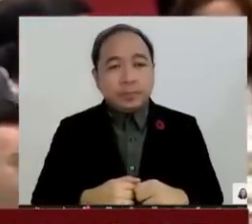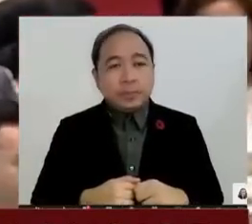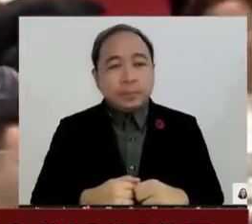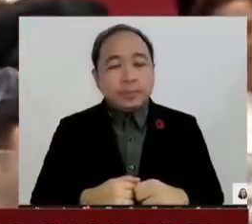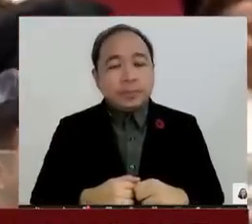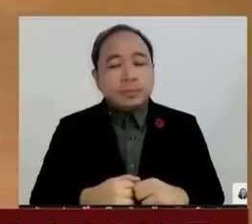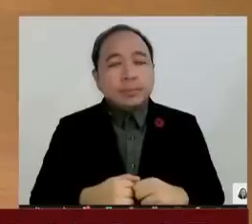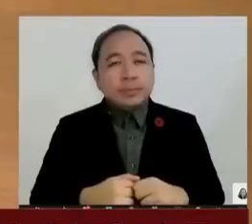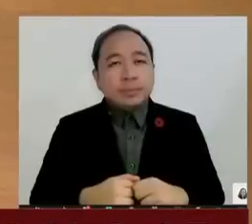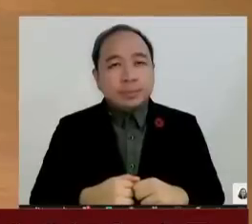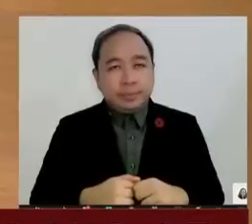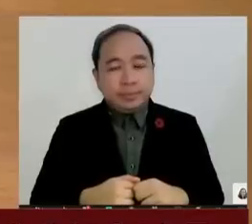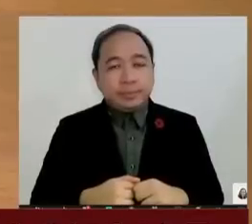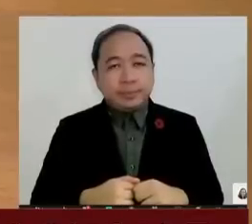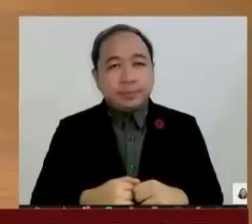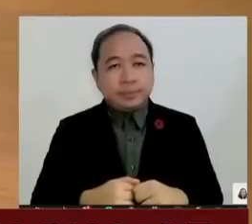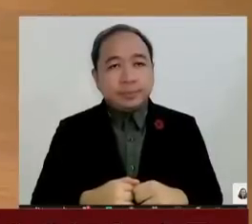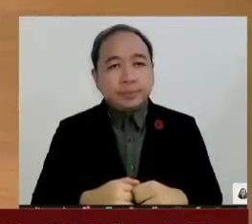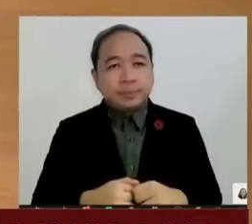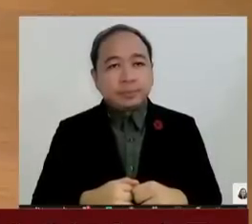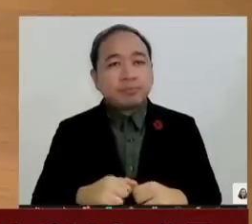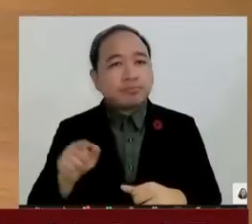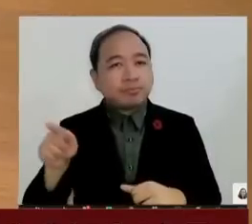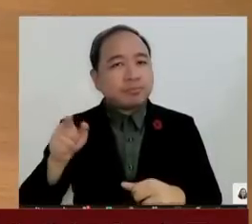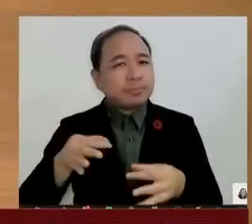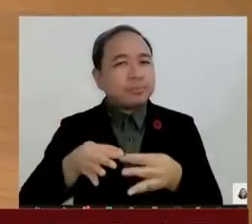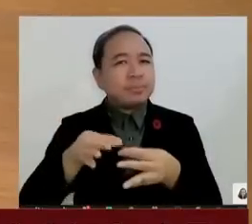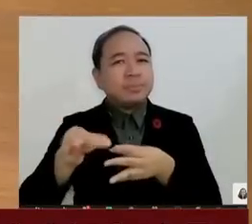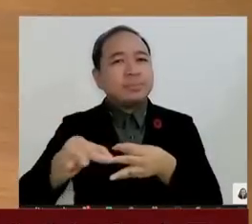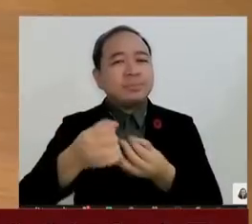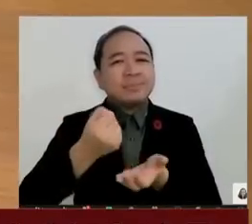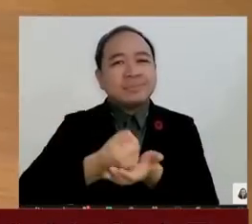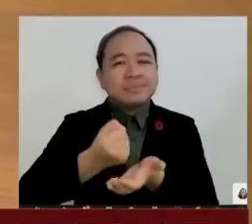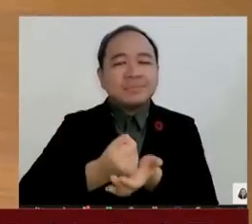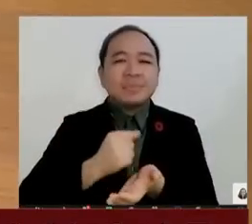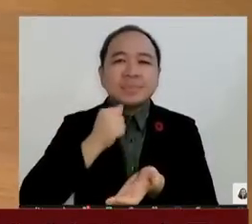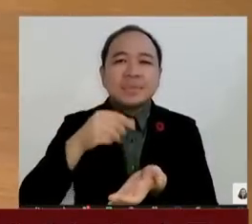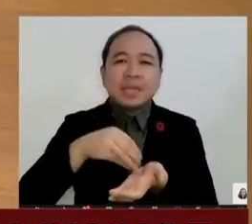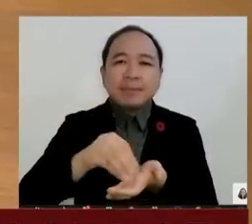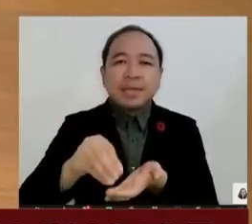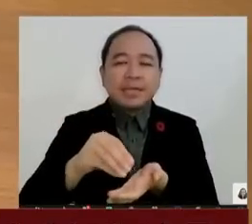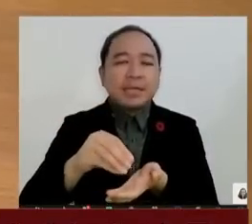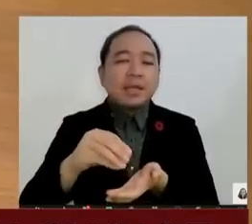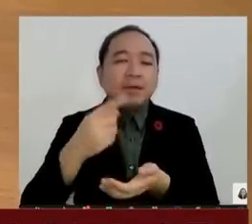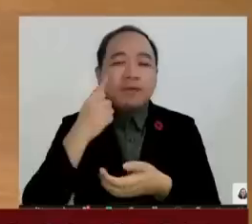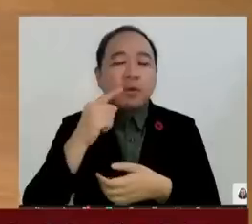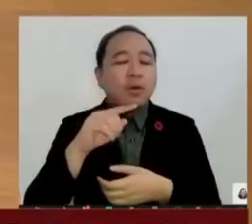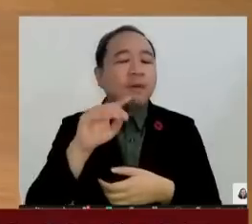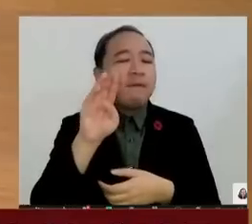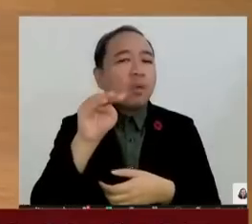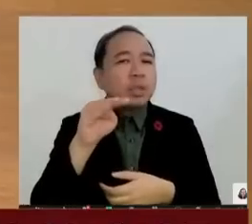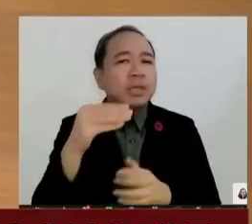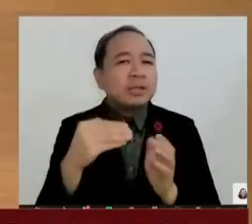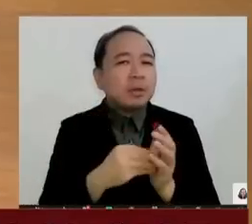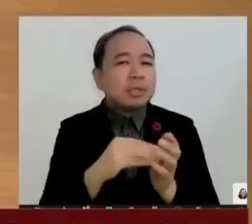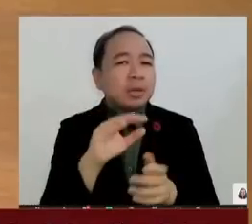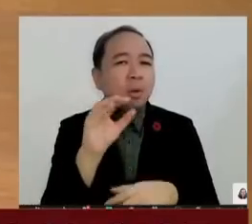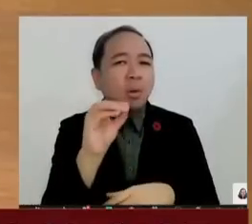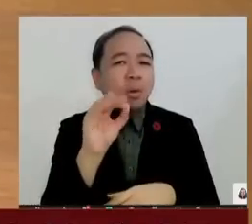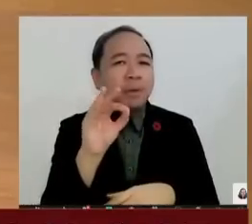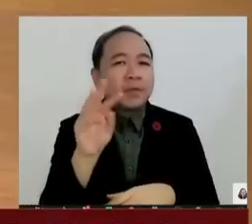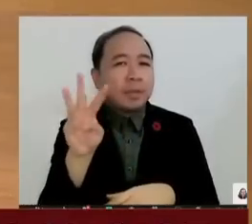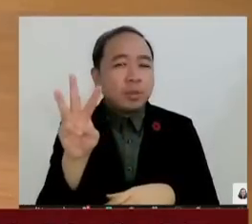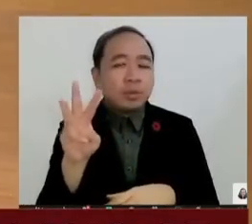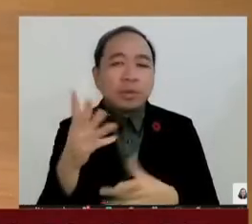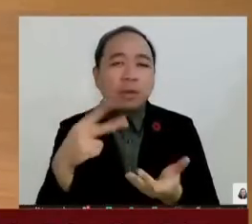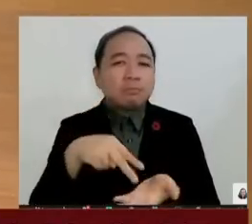Moreover, the unpaid salaries and other related claims of some 14,000 OFWs who have been put out of work in